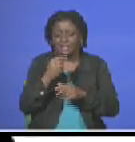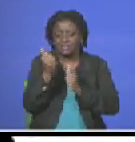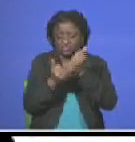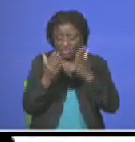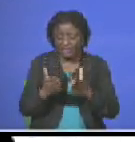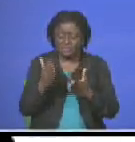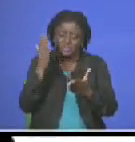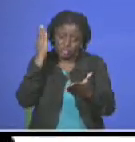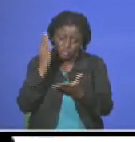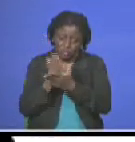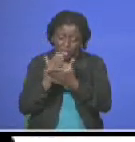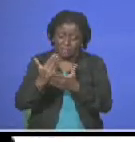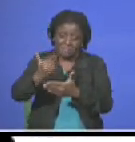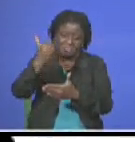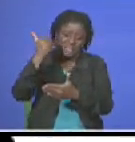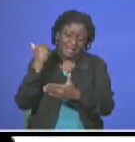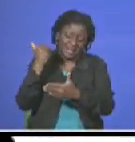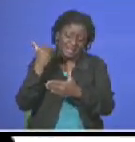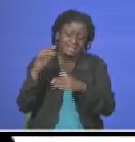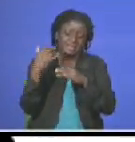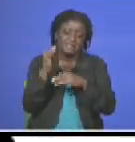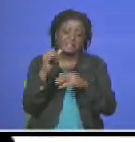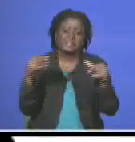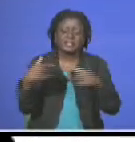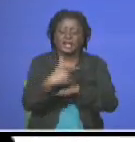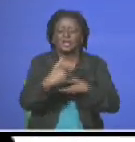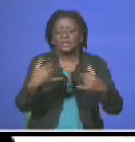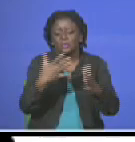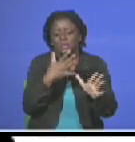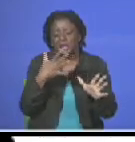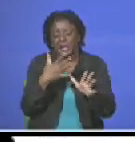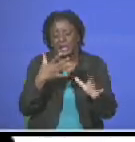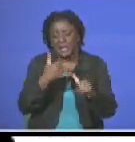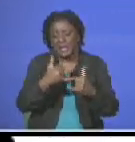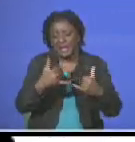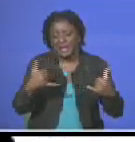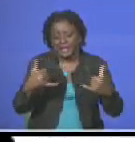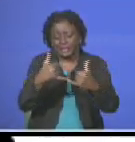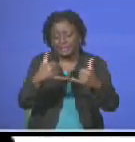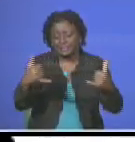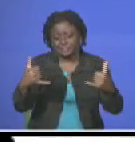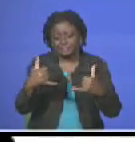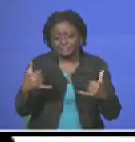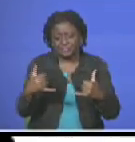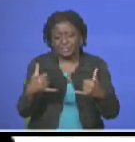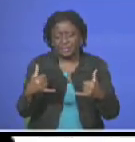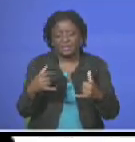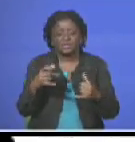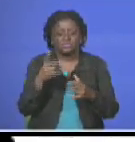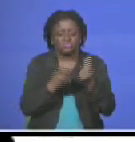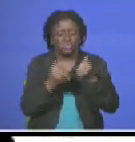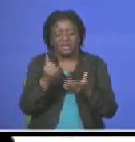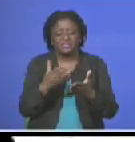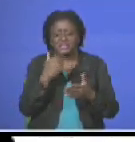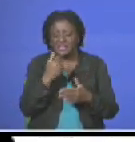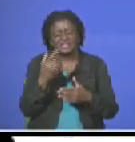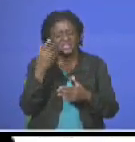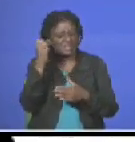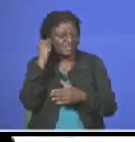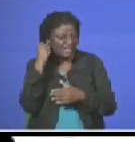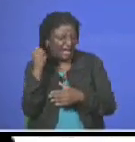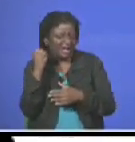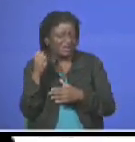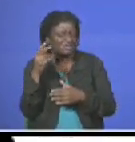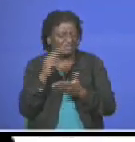front of them is clear. Drivers said, while it sounded nice in theory, they weren't too sure about how it would work. It's a